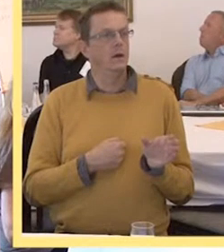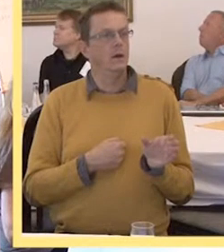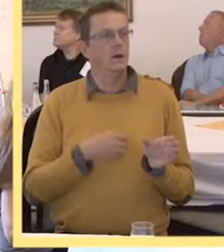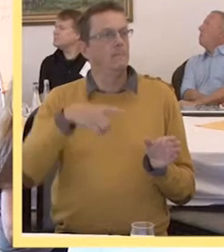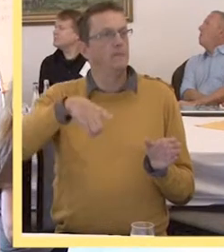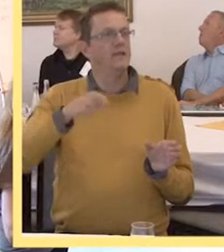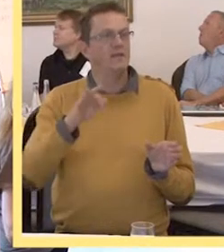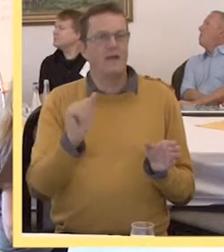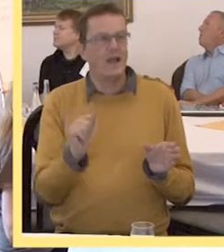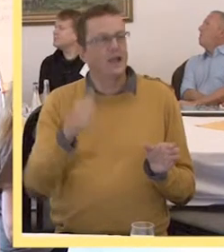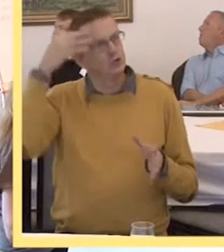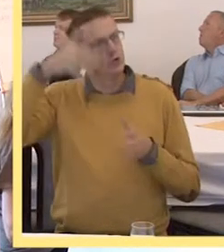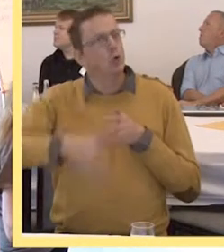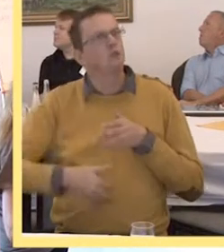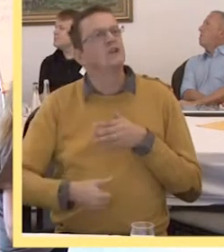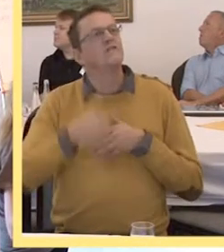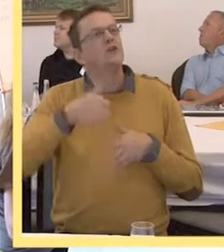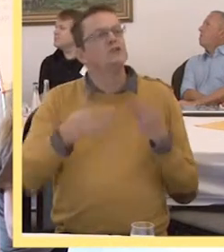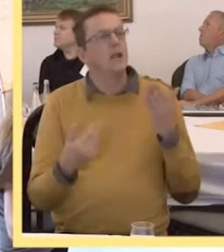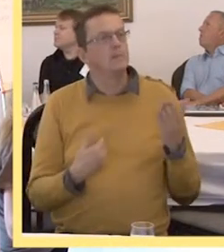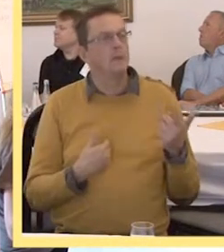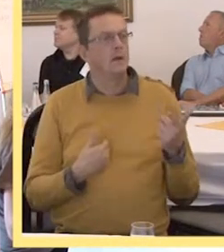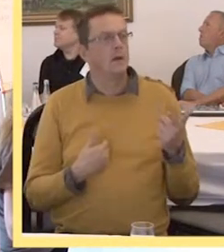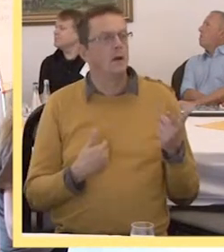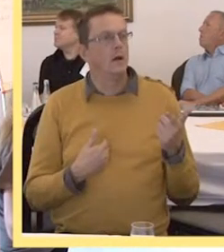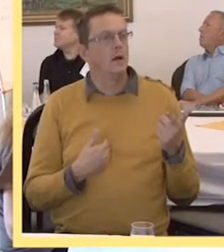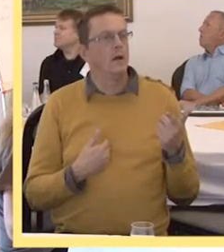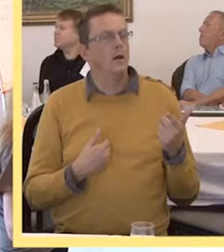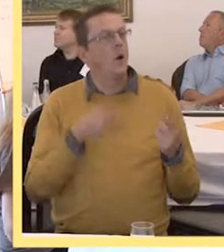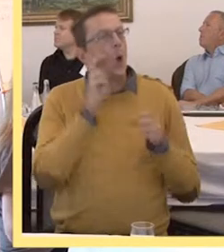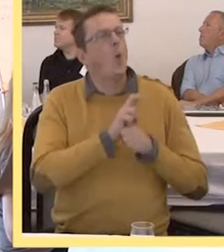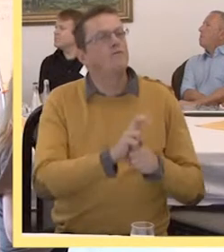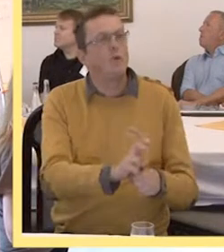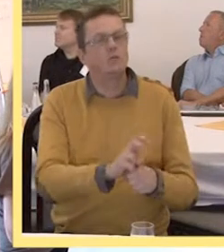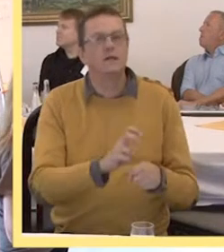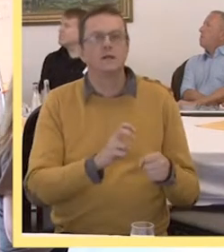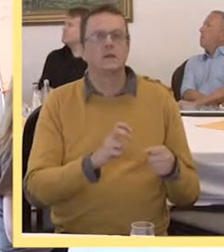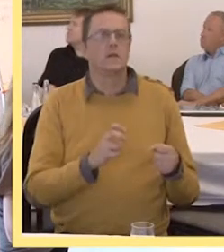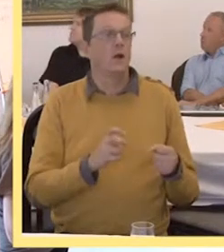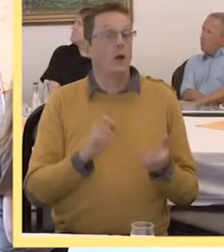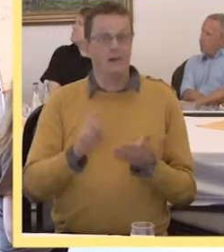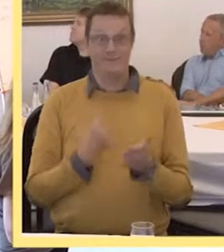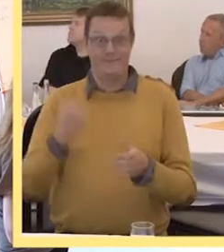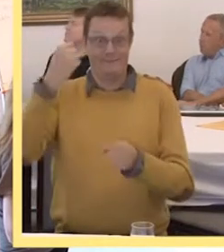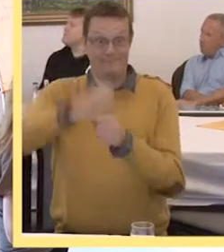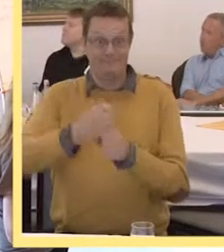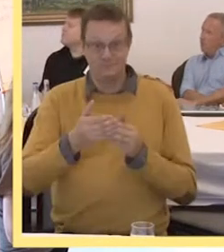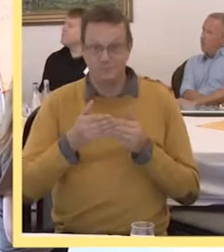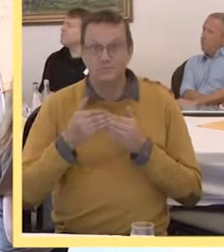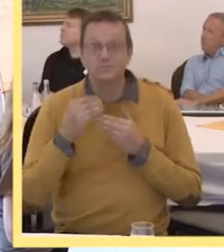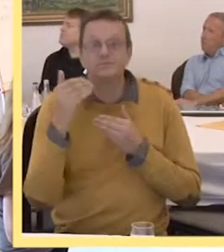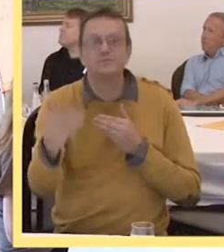PFA, psychological first aid, screening, monitoring, or in the recovery to long-term phase, what kind of